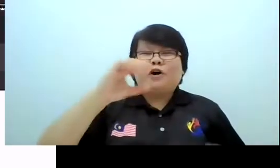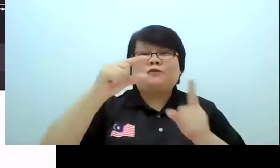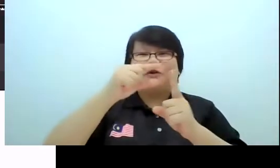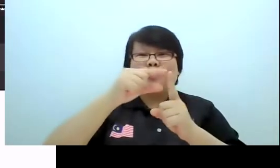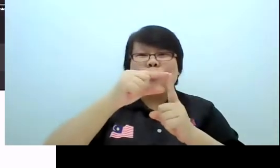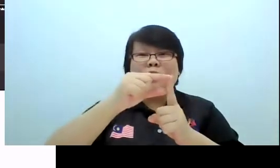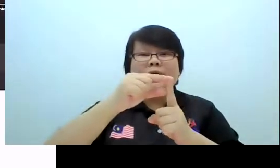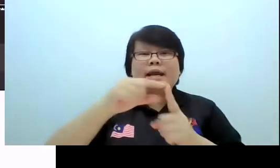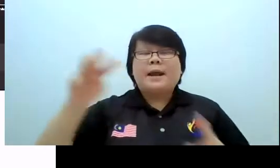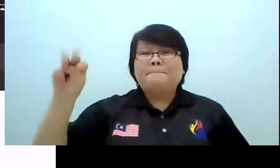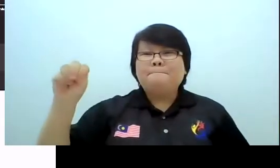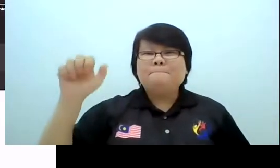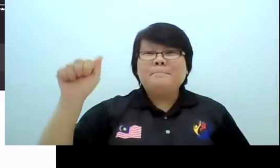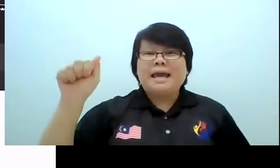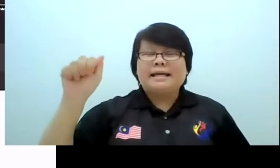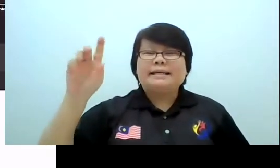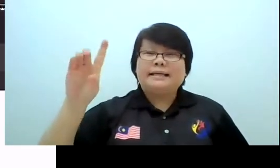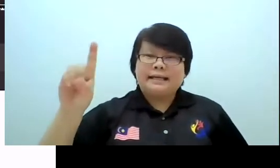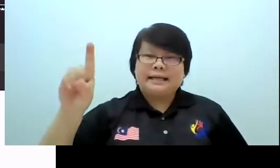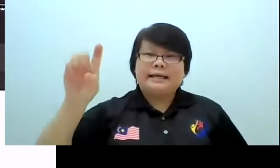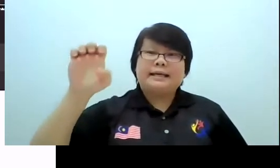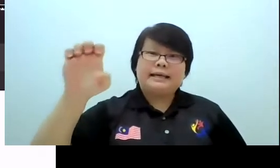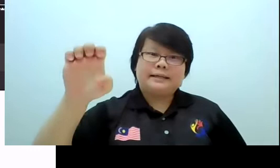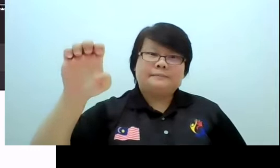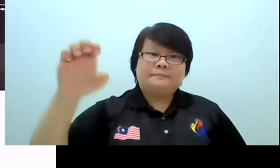Let's find for the word made.